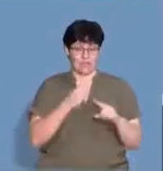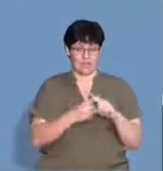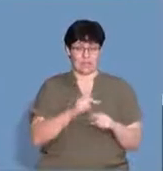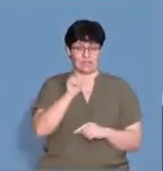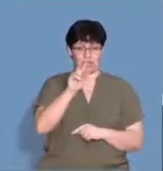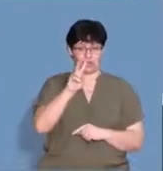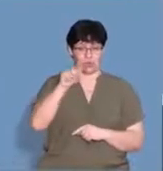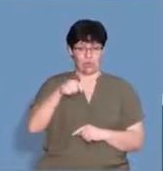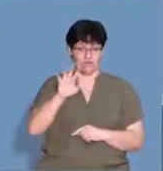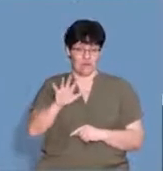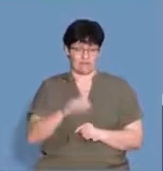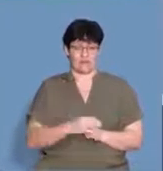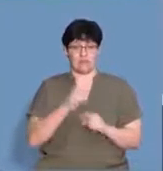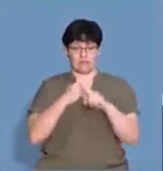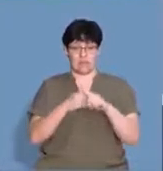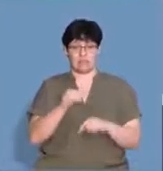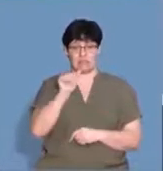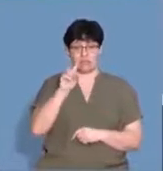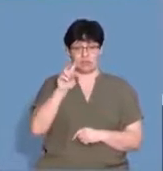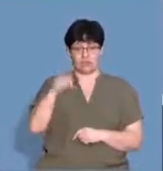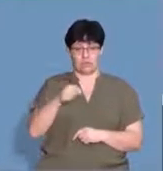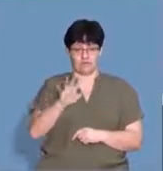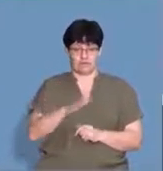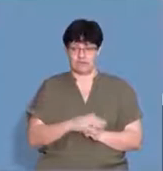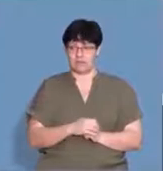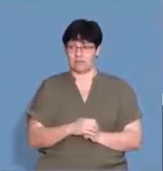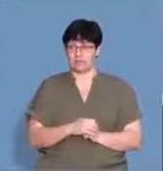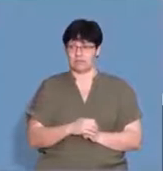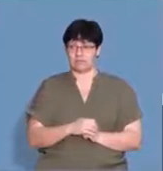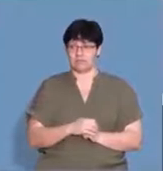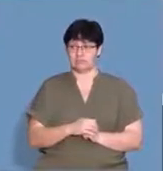times 62,5. Try that again.